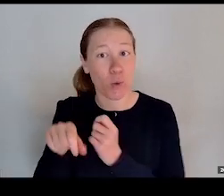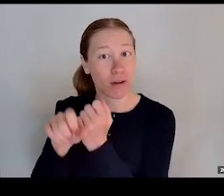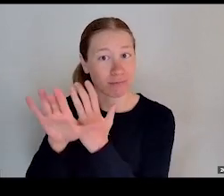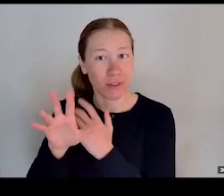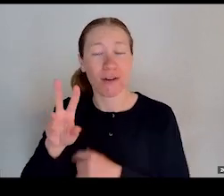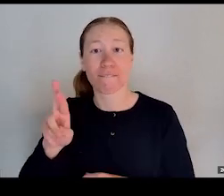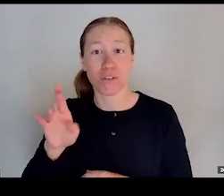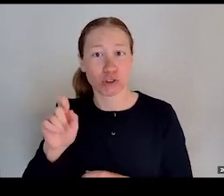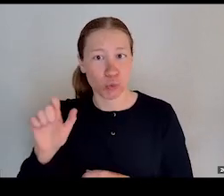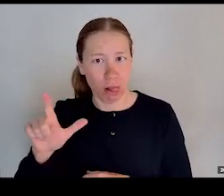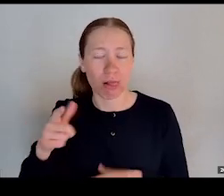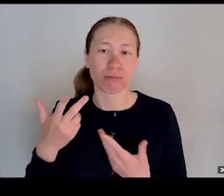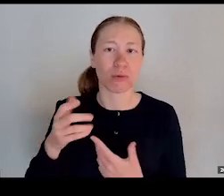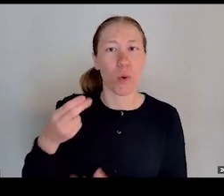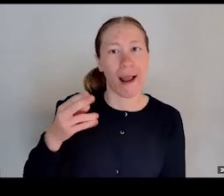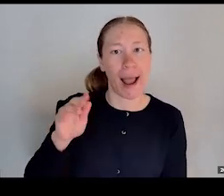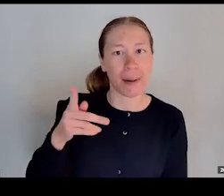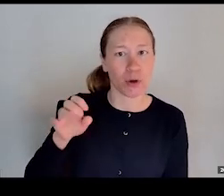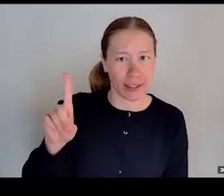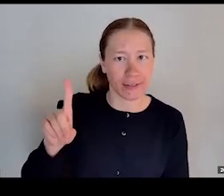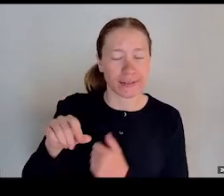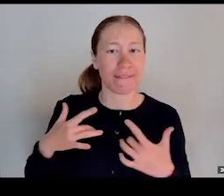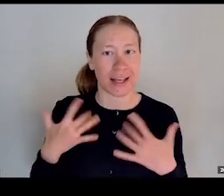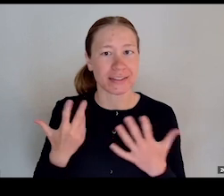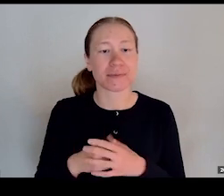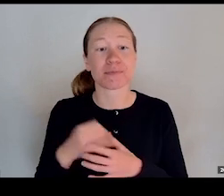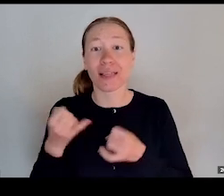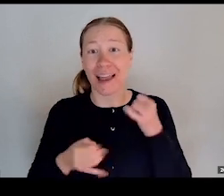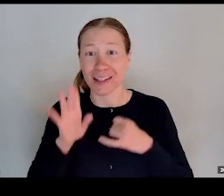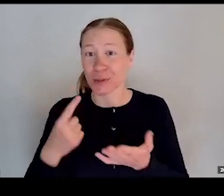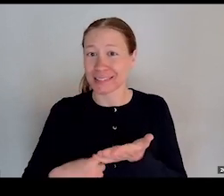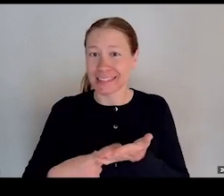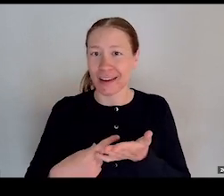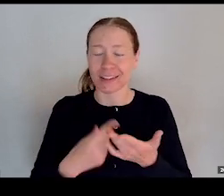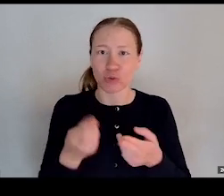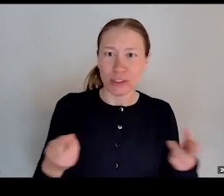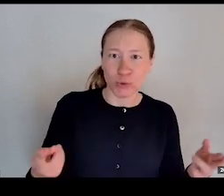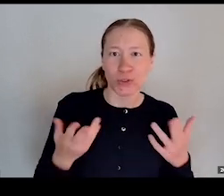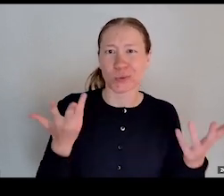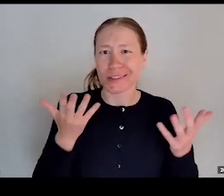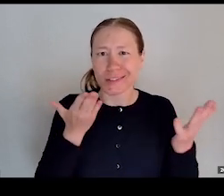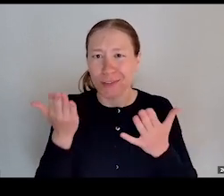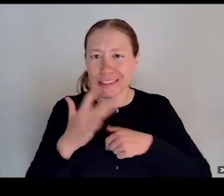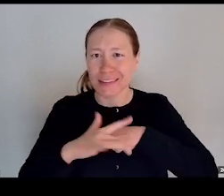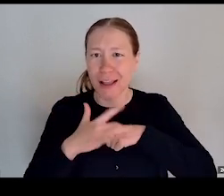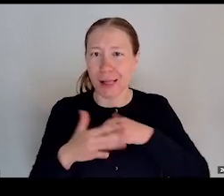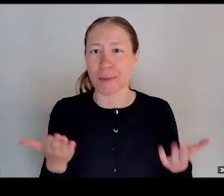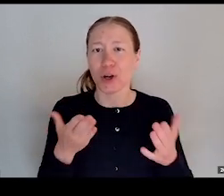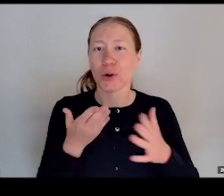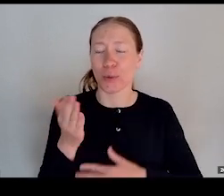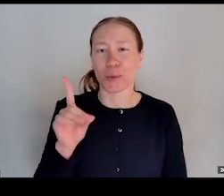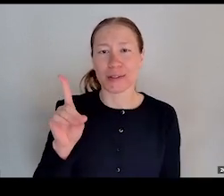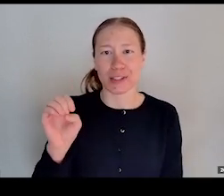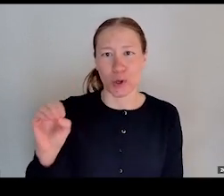hybrid events, and then lastly, going over some of the resources and services available through the Disability Equity Office.